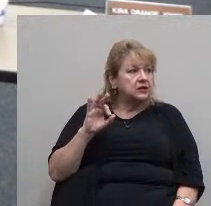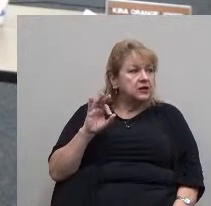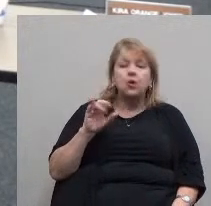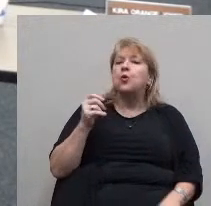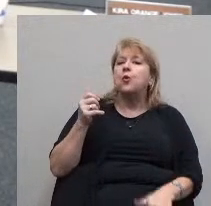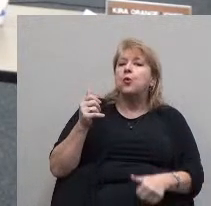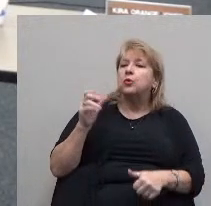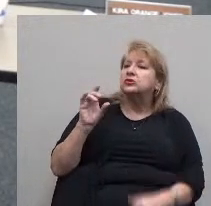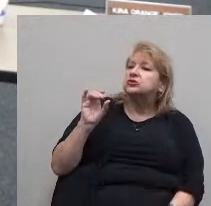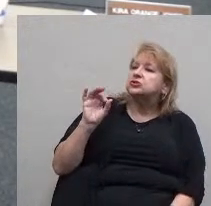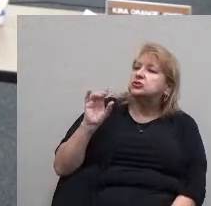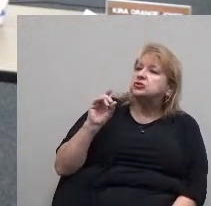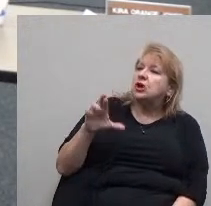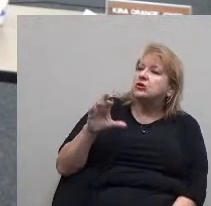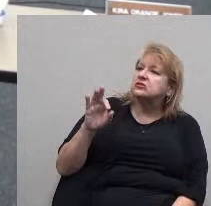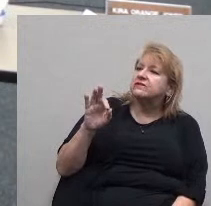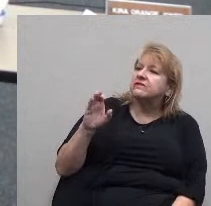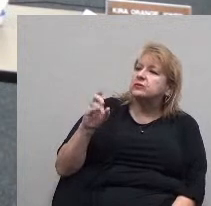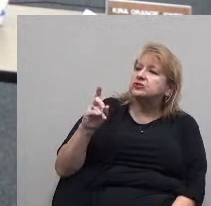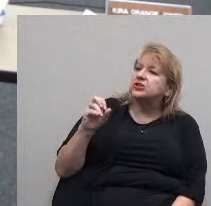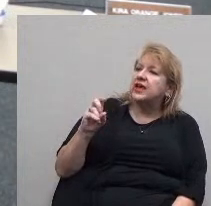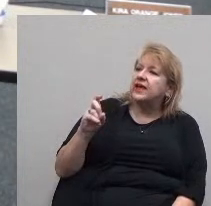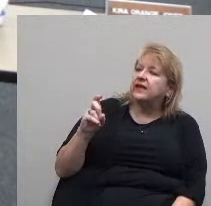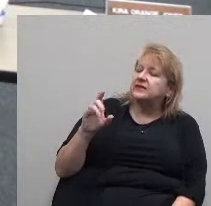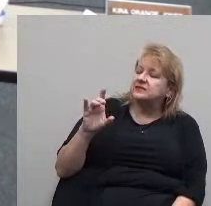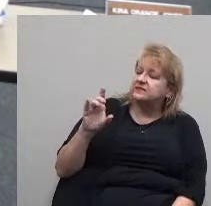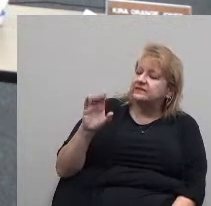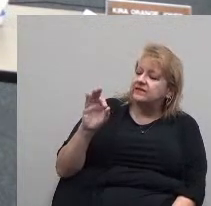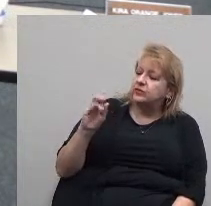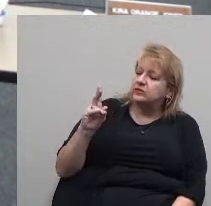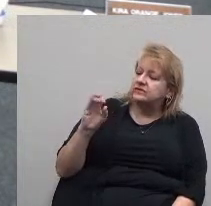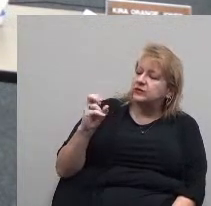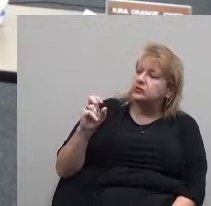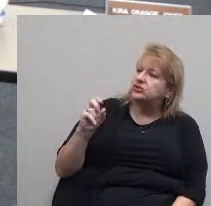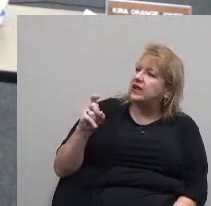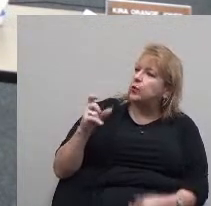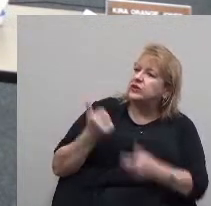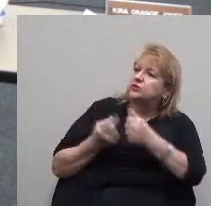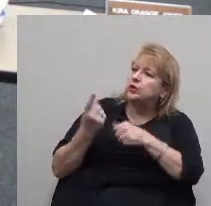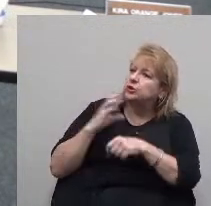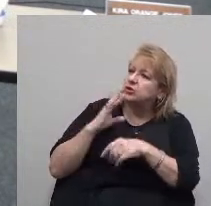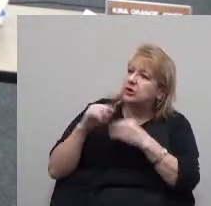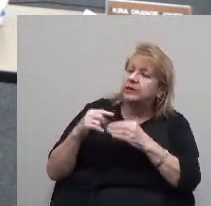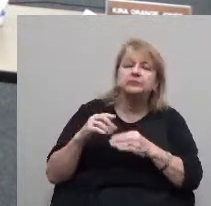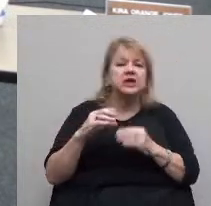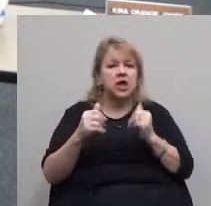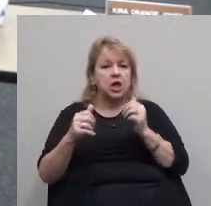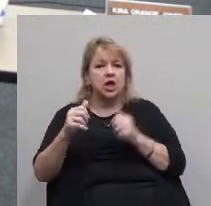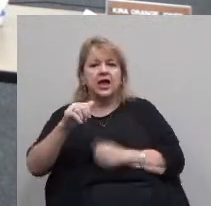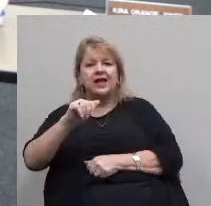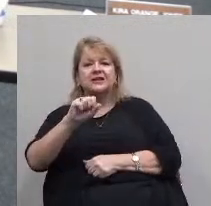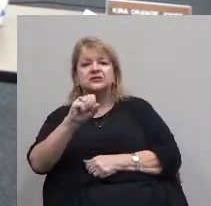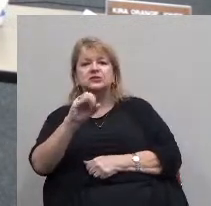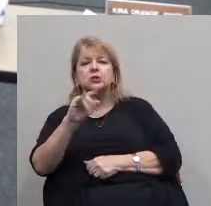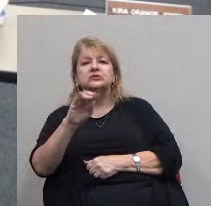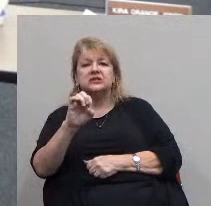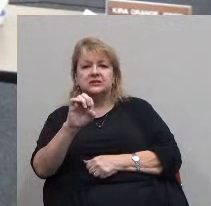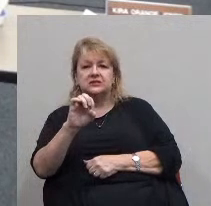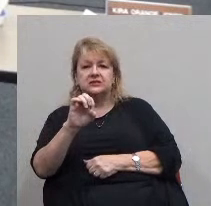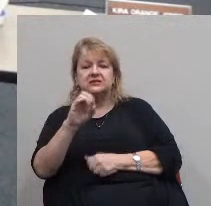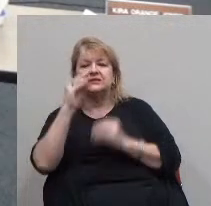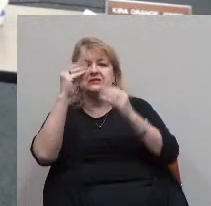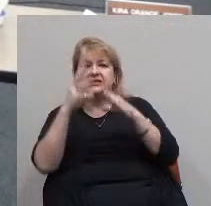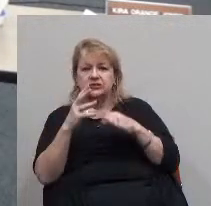which one are you referring to, which bill? The That's associate associate teacher. Okay, Yeah, so- it's the same. because I had some, yeah. And, you